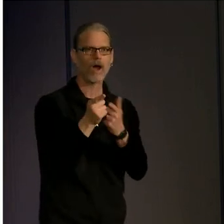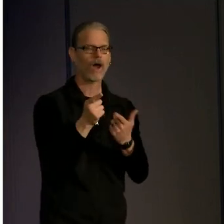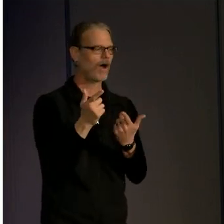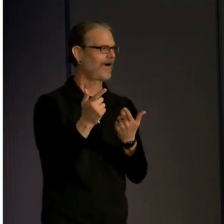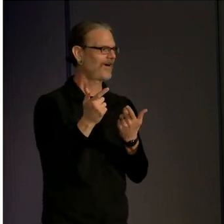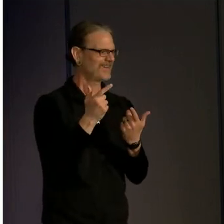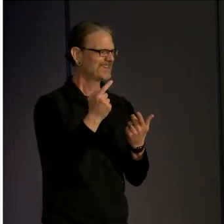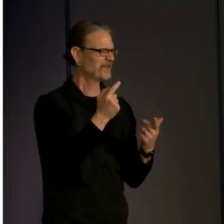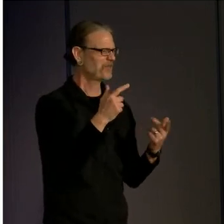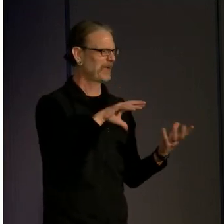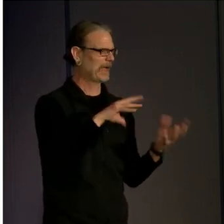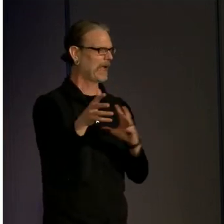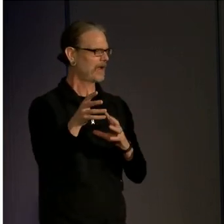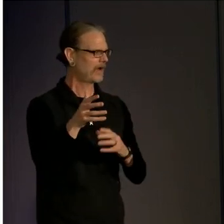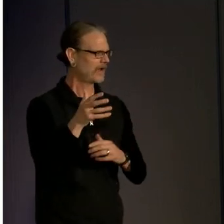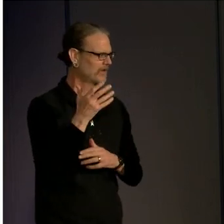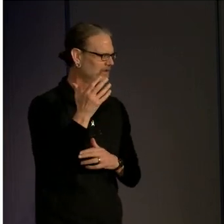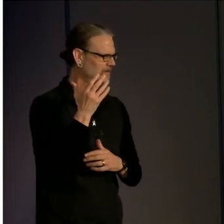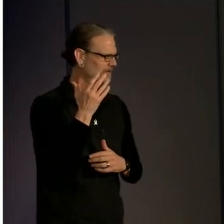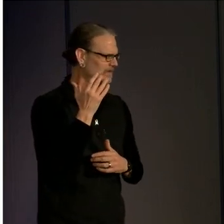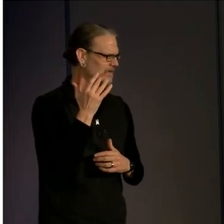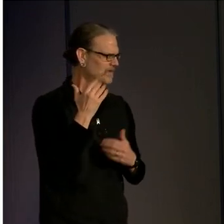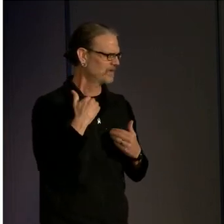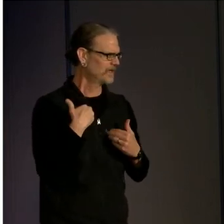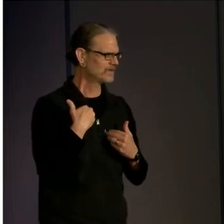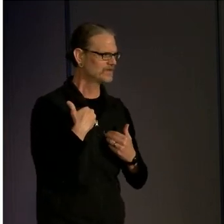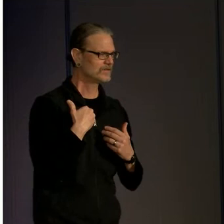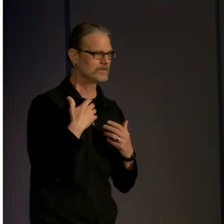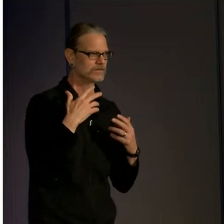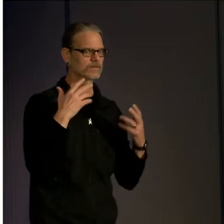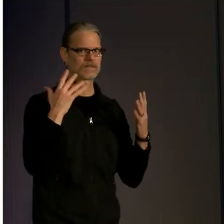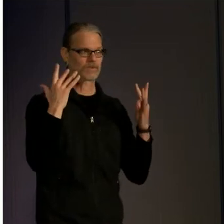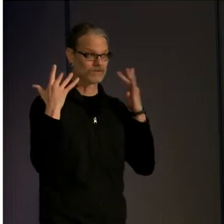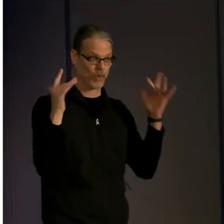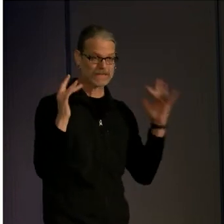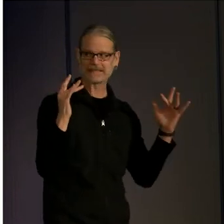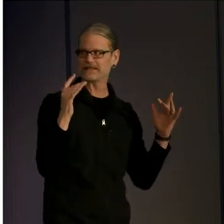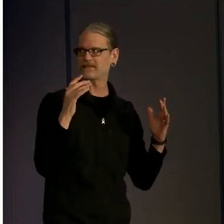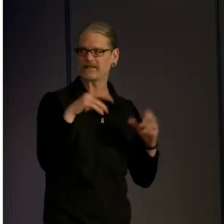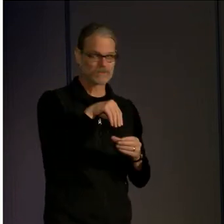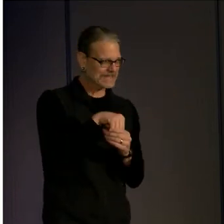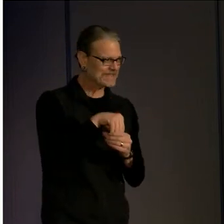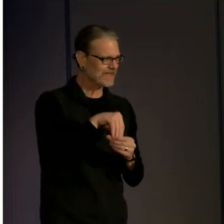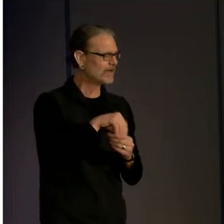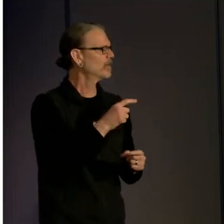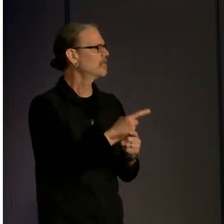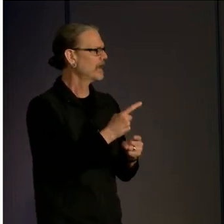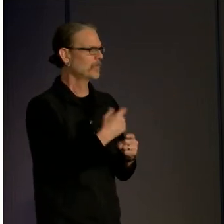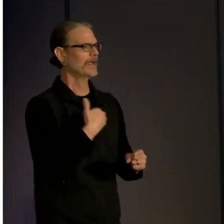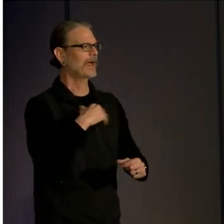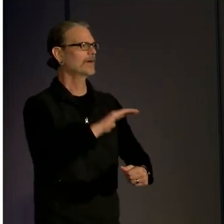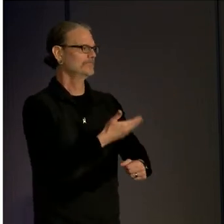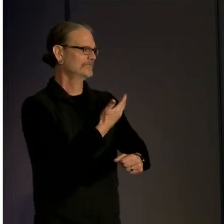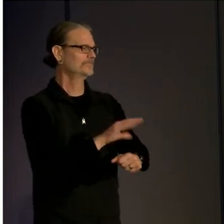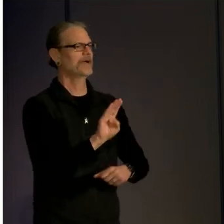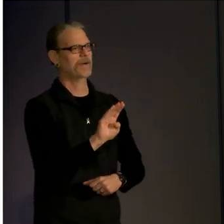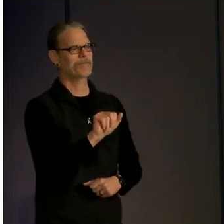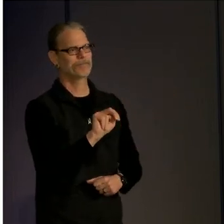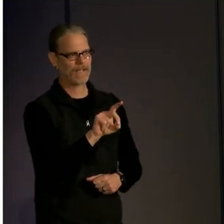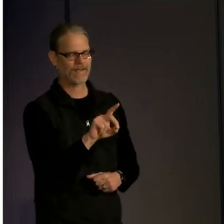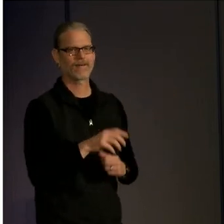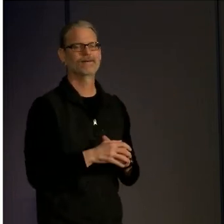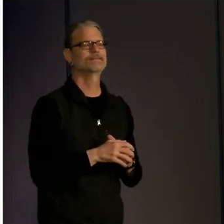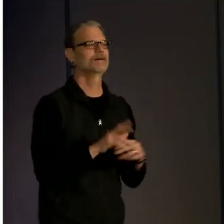little chaotic because we had a band in there, I think, too. No end in sight. Was that them? Yes. Yeah. We had a band in there, and we had people